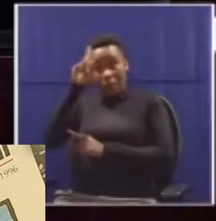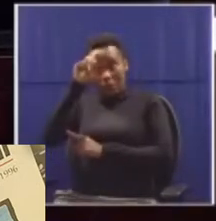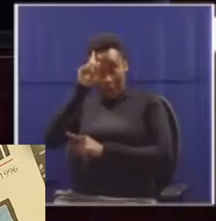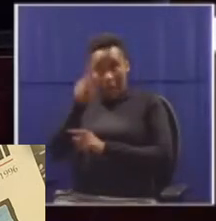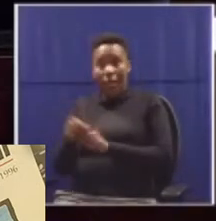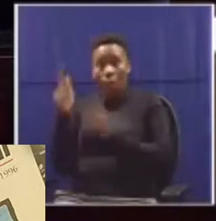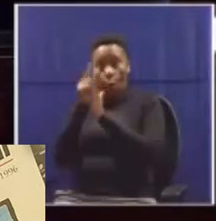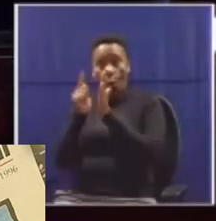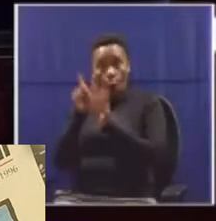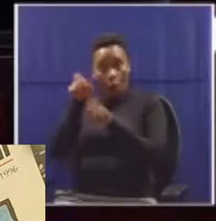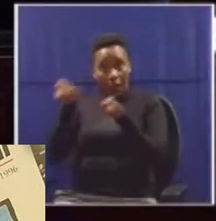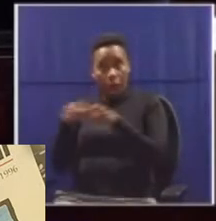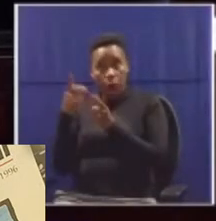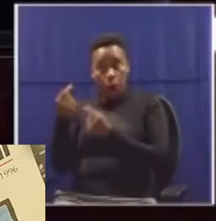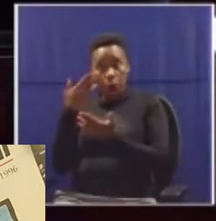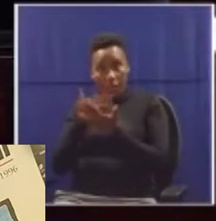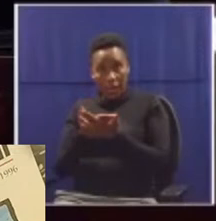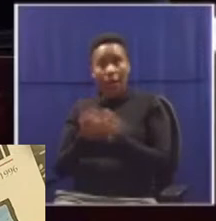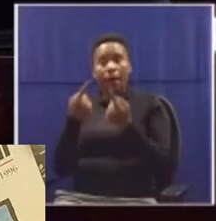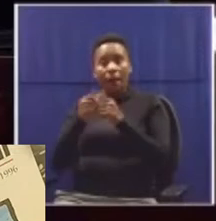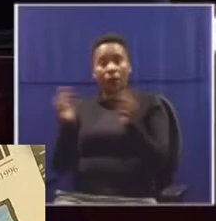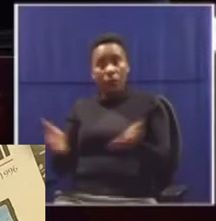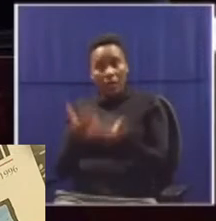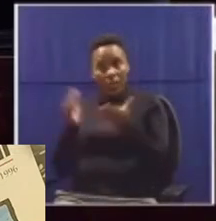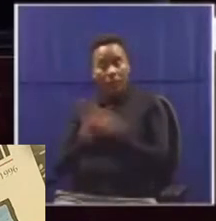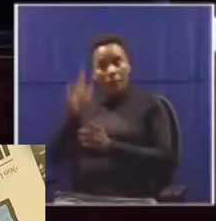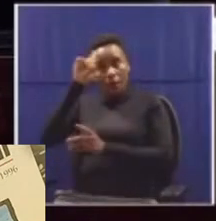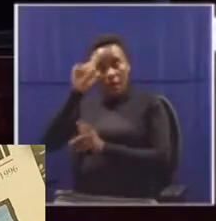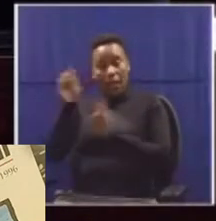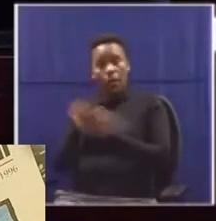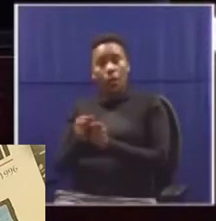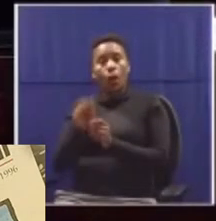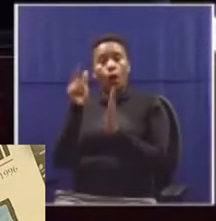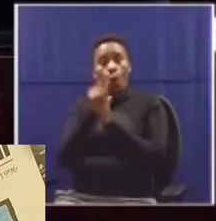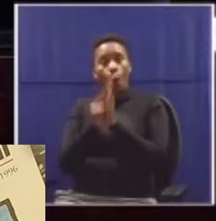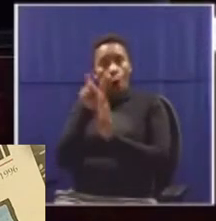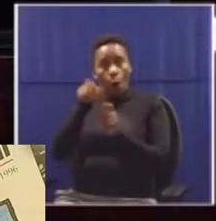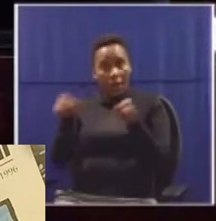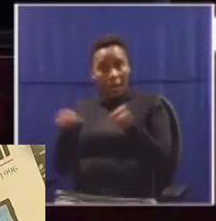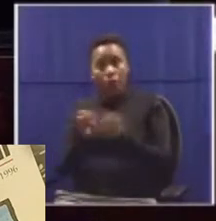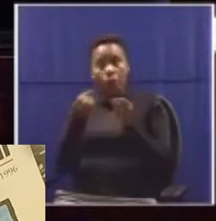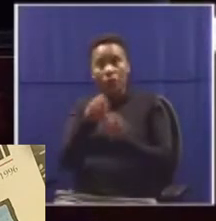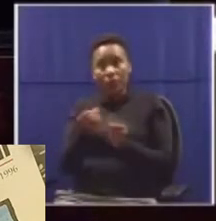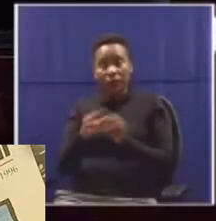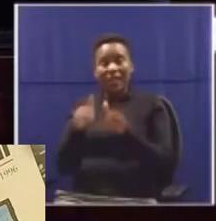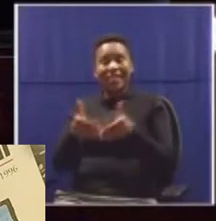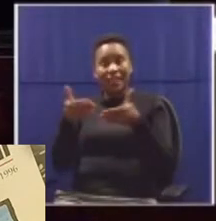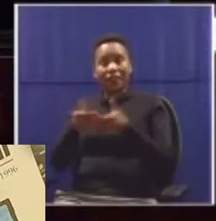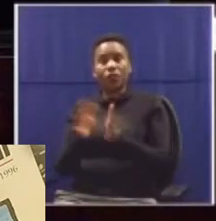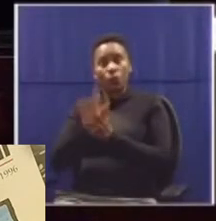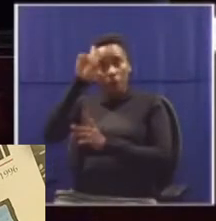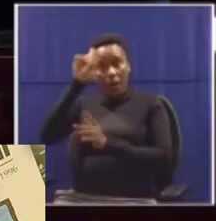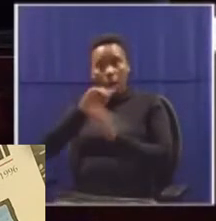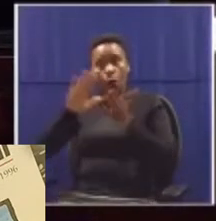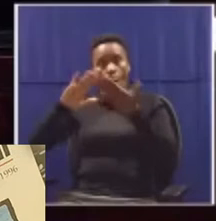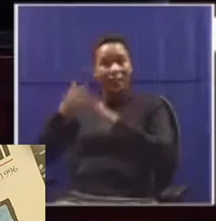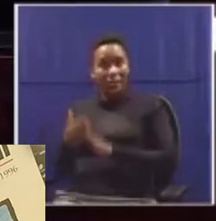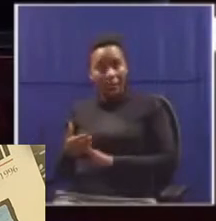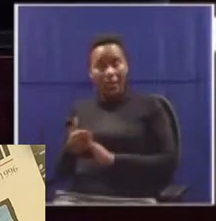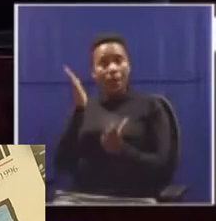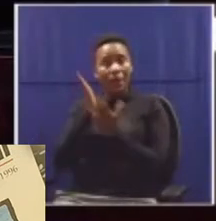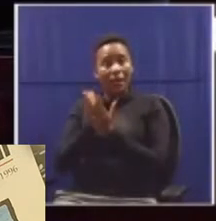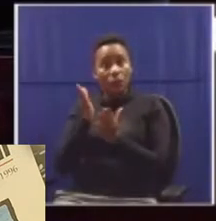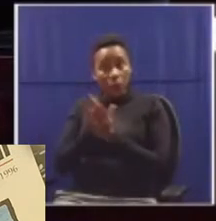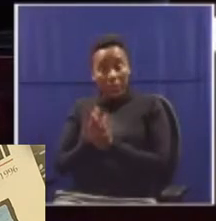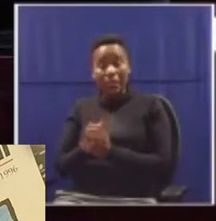however we do encourage black lawyers to offer their skills and services to Black communities in particular particularly cases that relate to